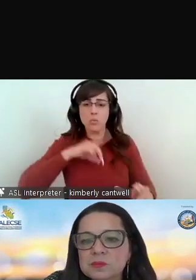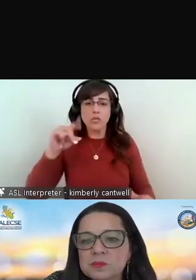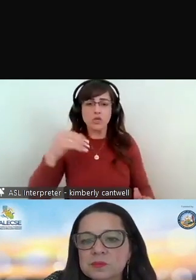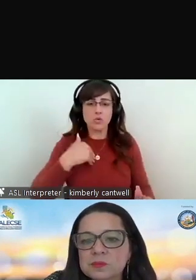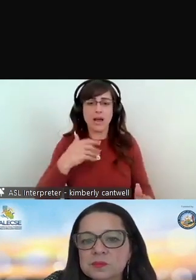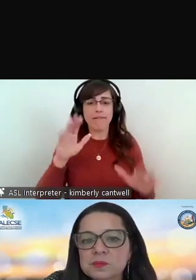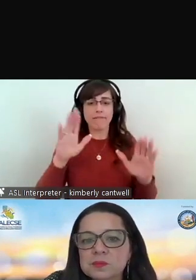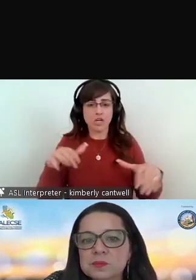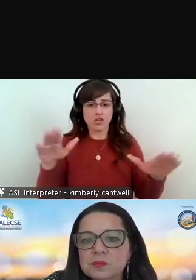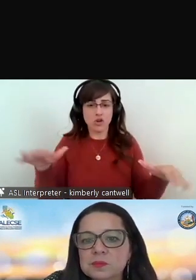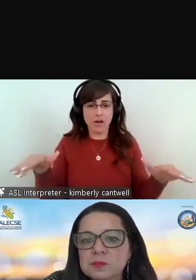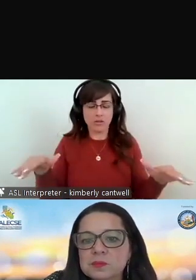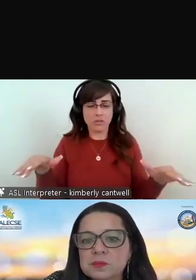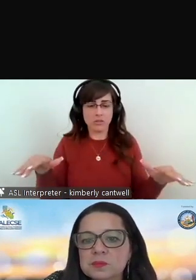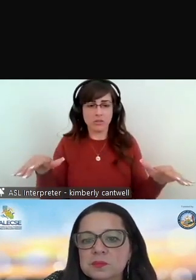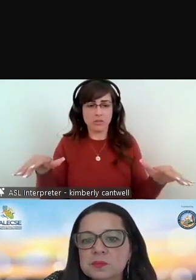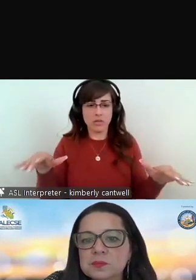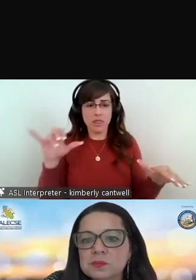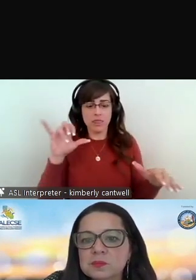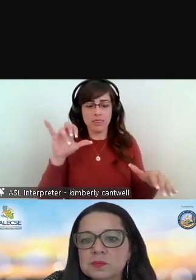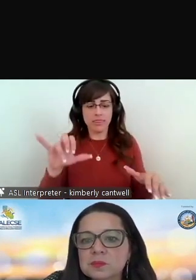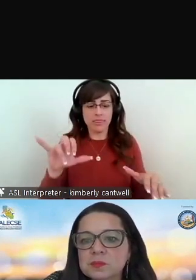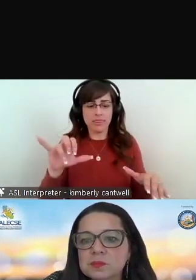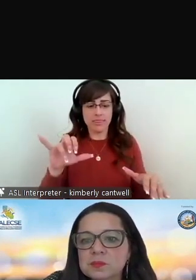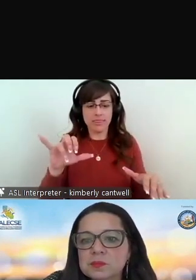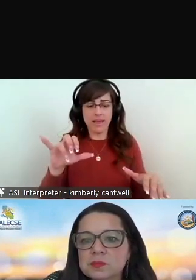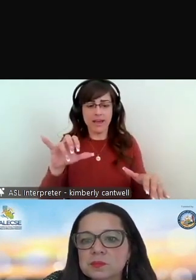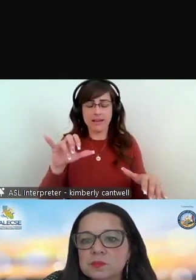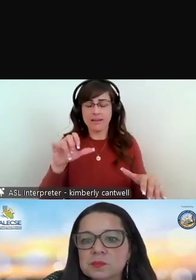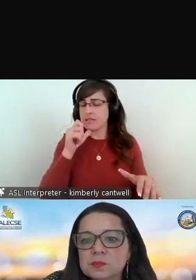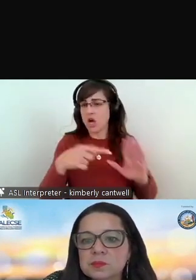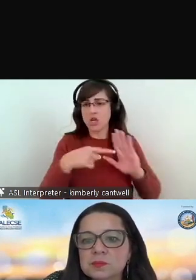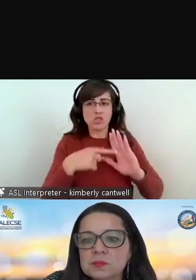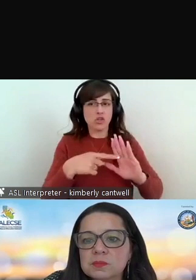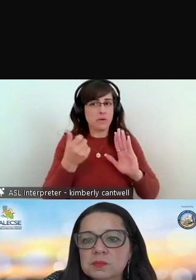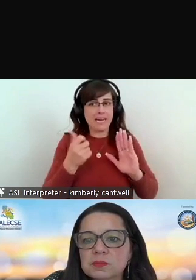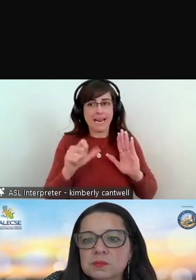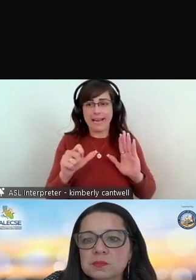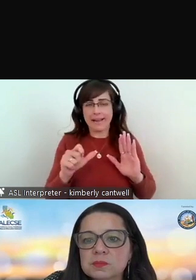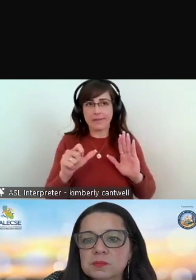have a child that does not show any